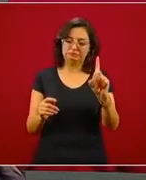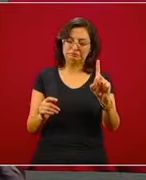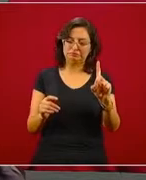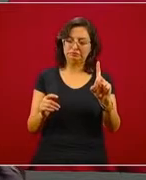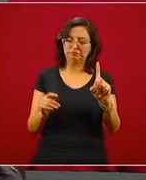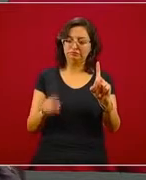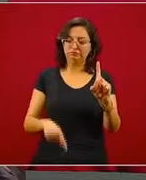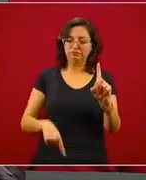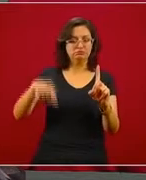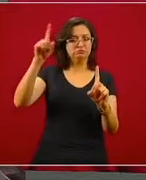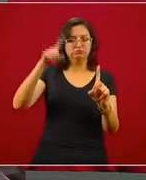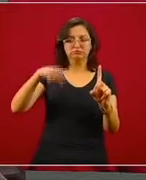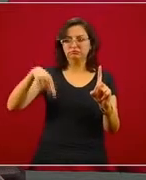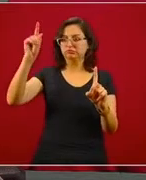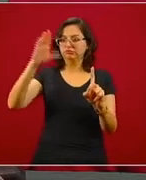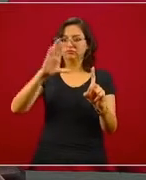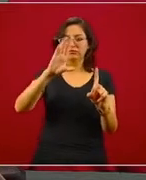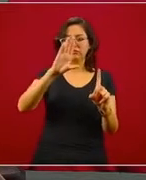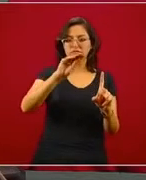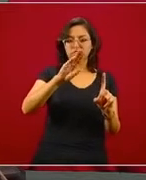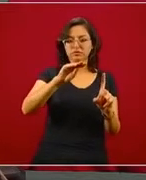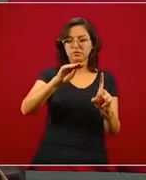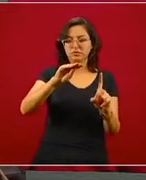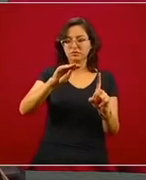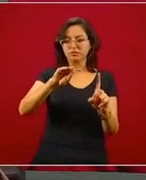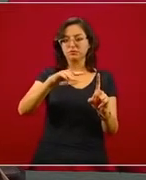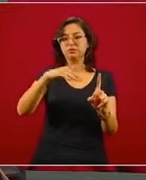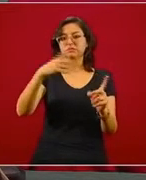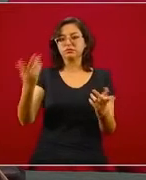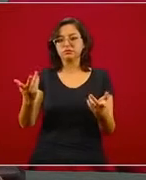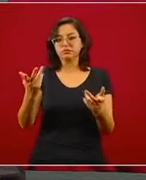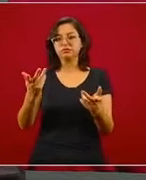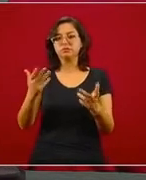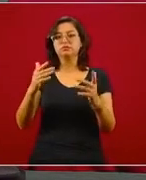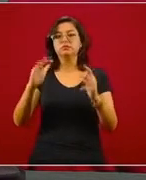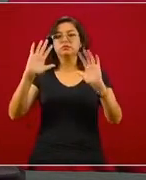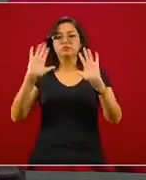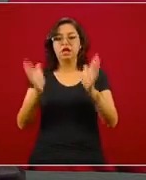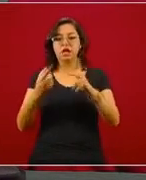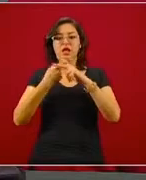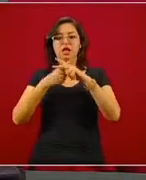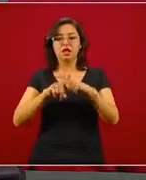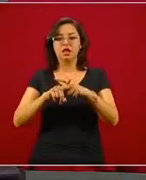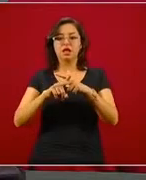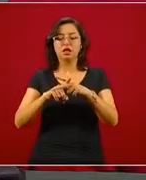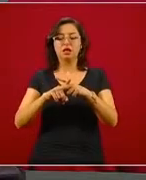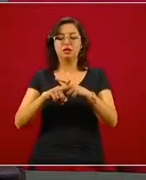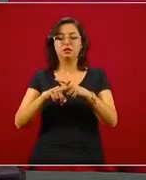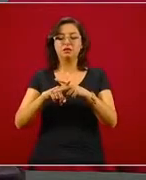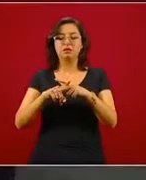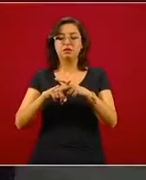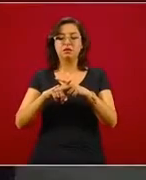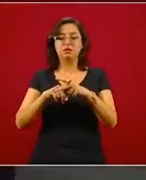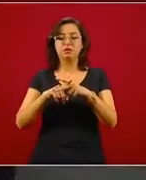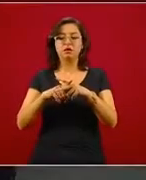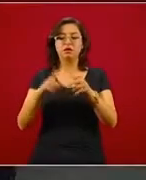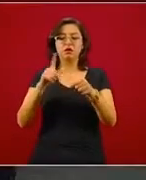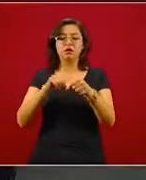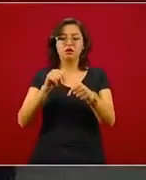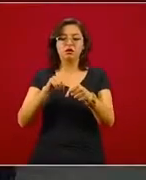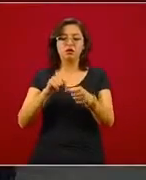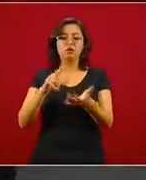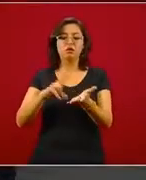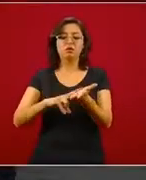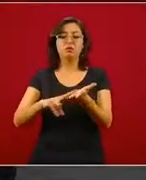few days, and a few days the number is 90. We have the scale here, which is 30, and now we can